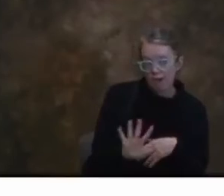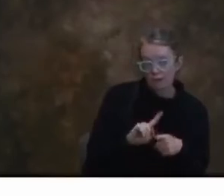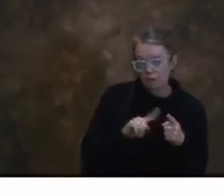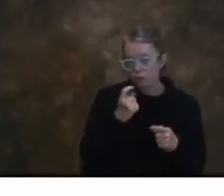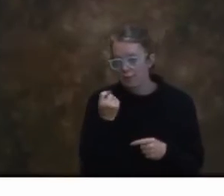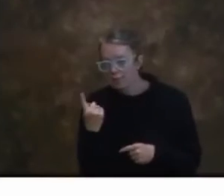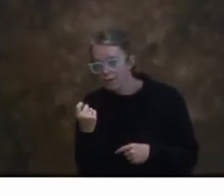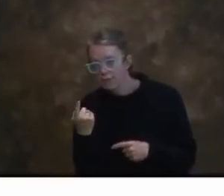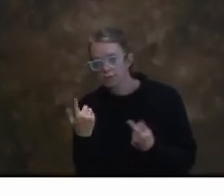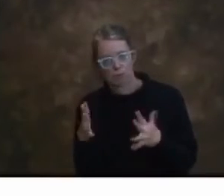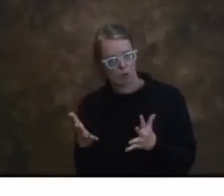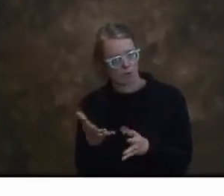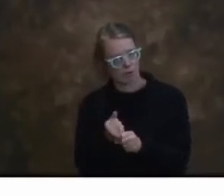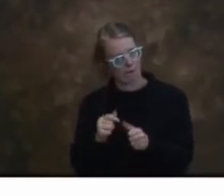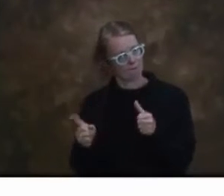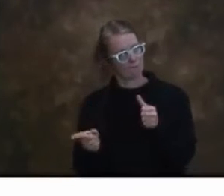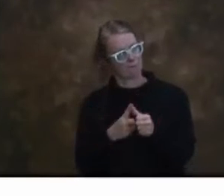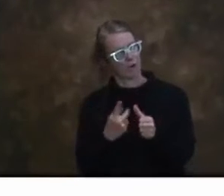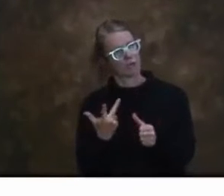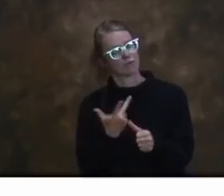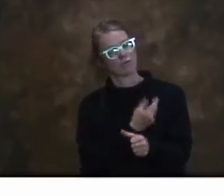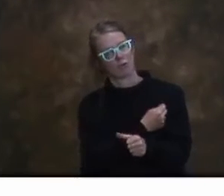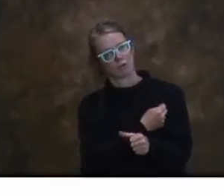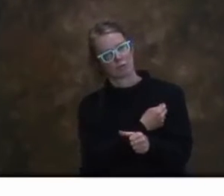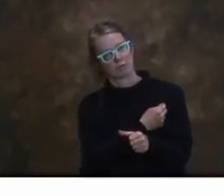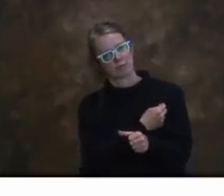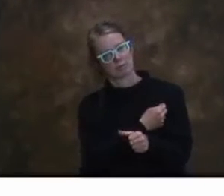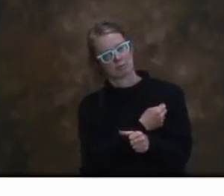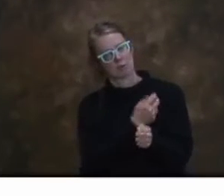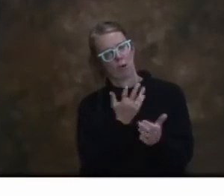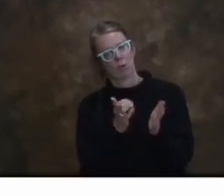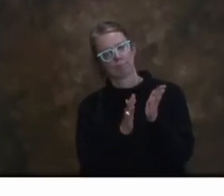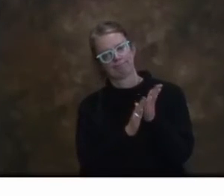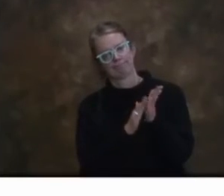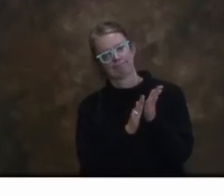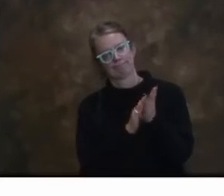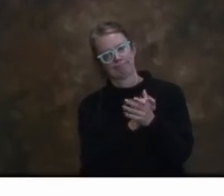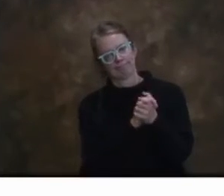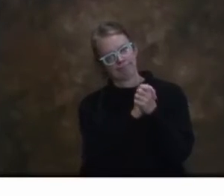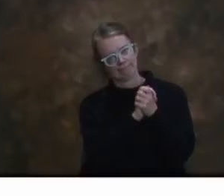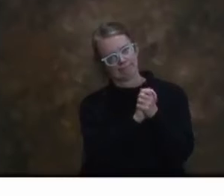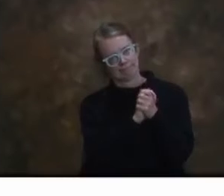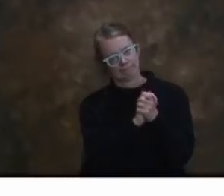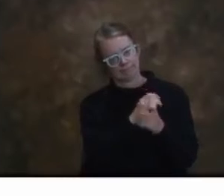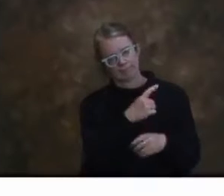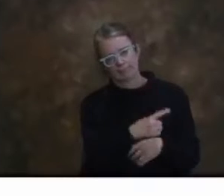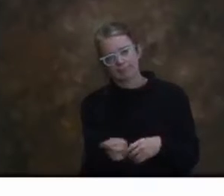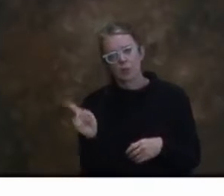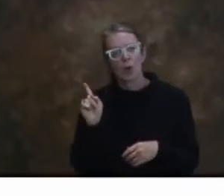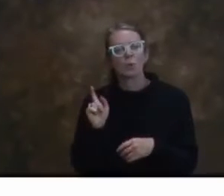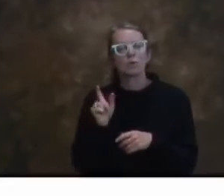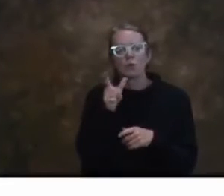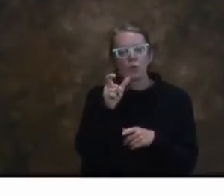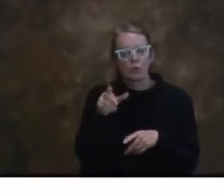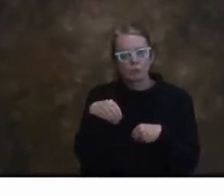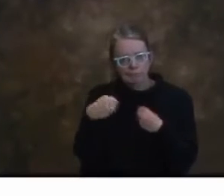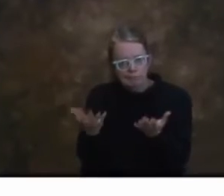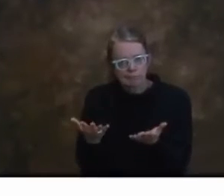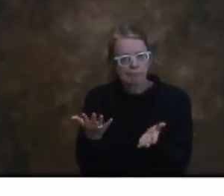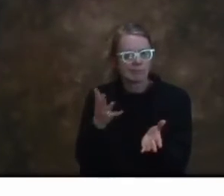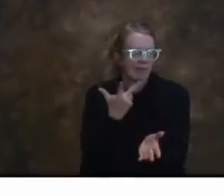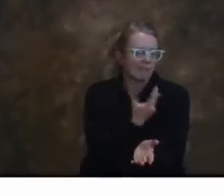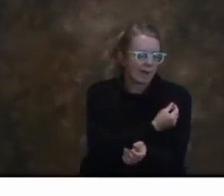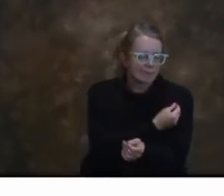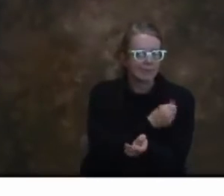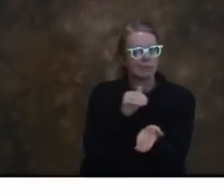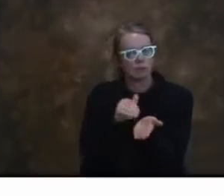first dose. I just want to commend our vaccine providers in our community for that dedicated